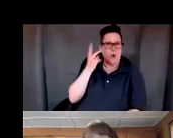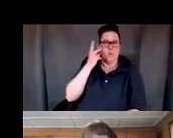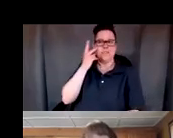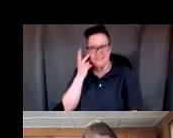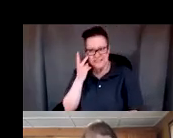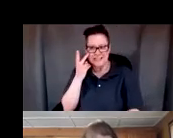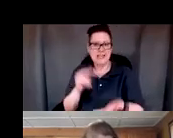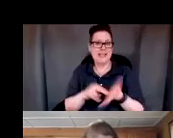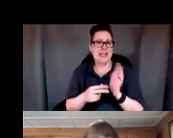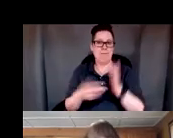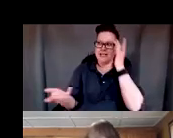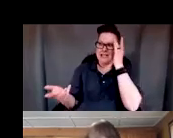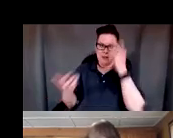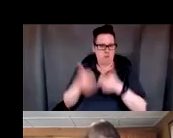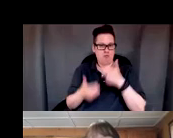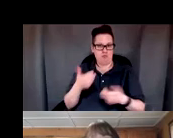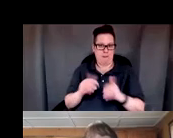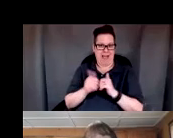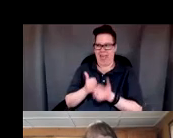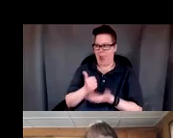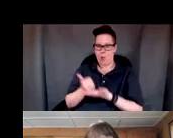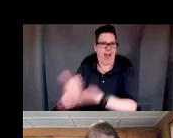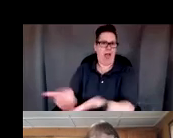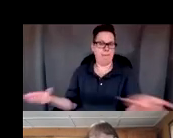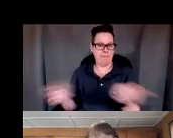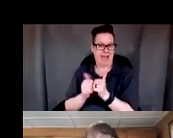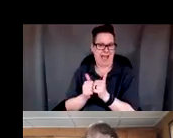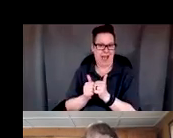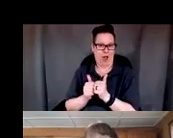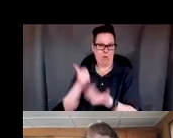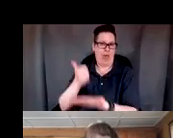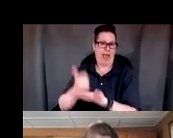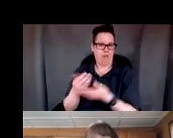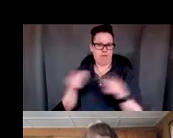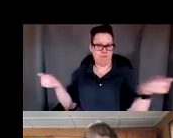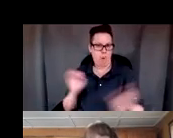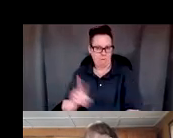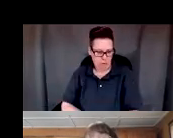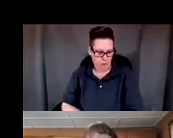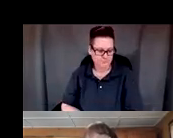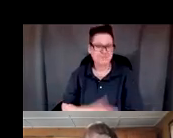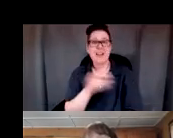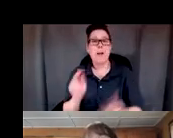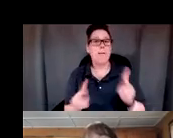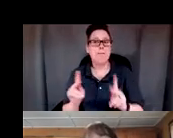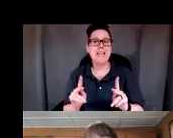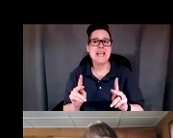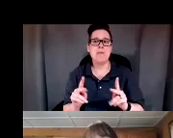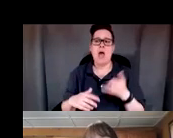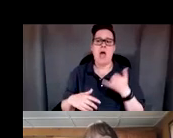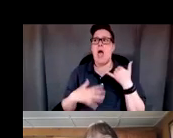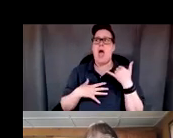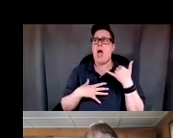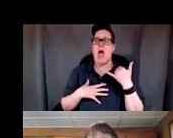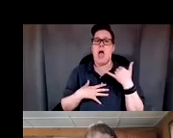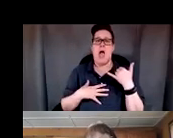intervention to prevent the overdose or getting them help. People don't call 911. They're afraid of calling